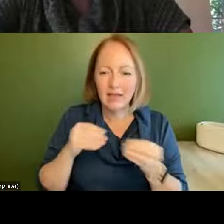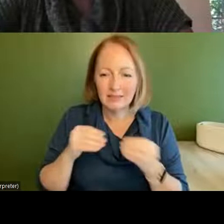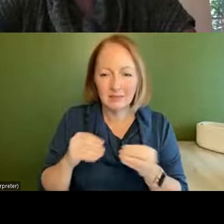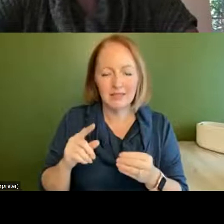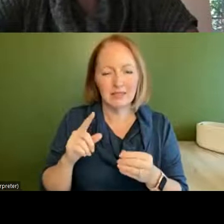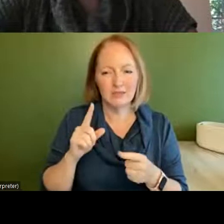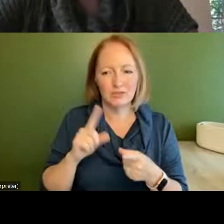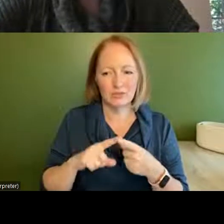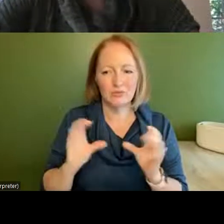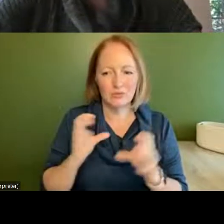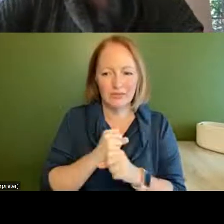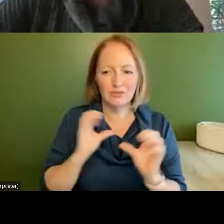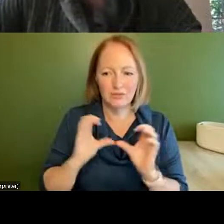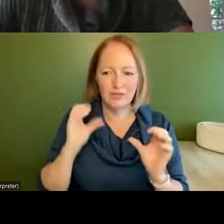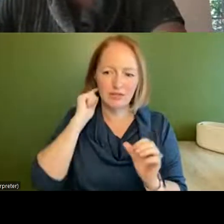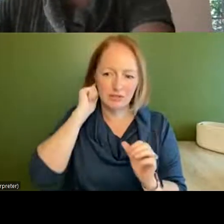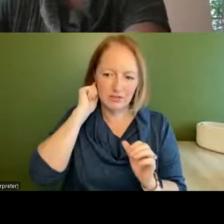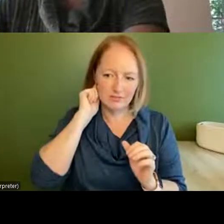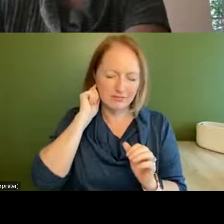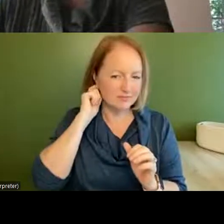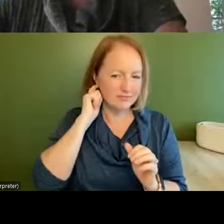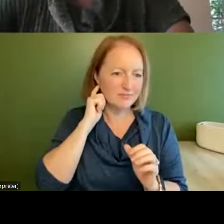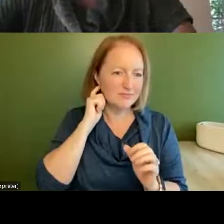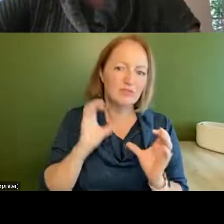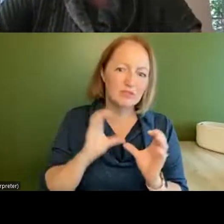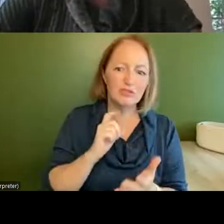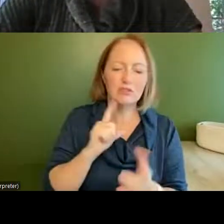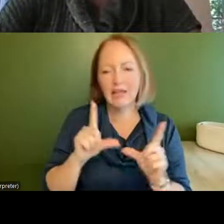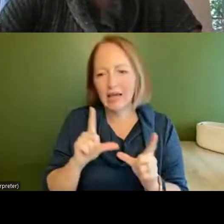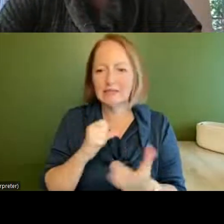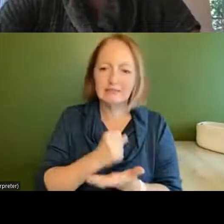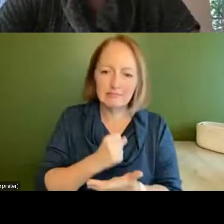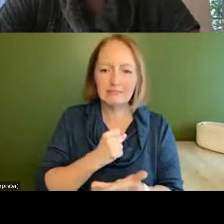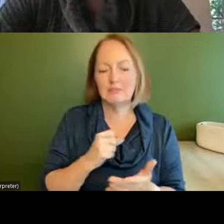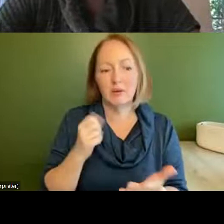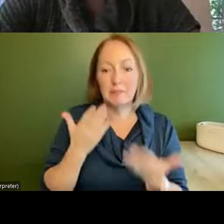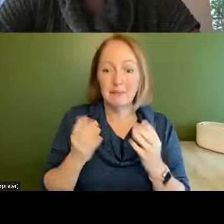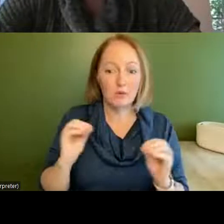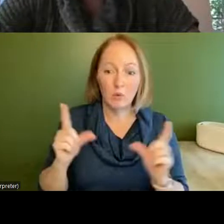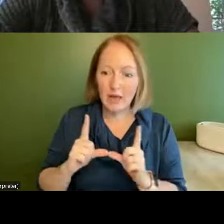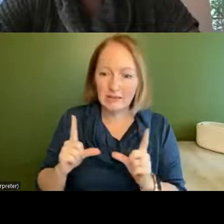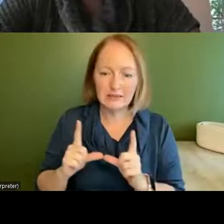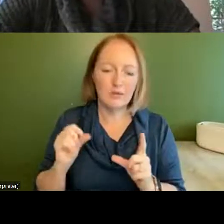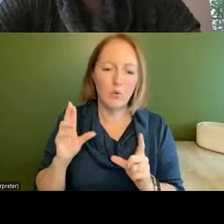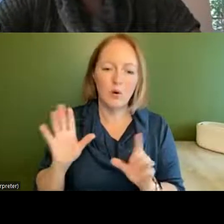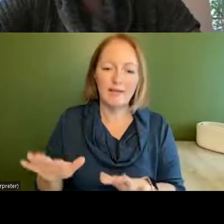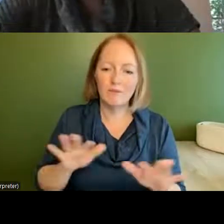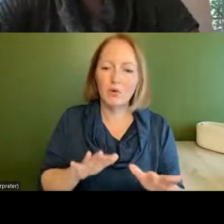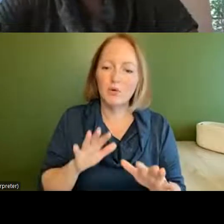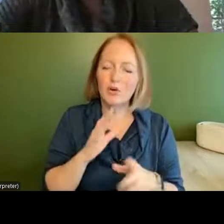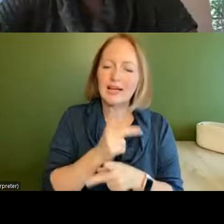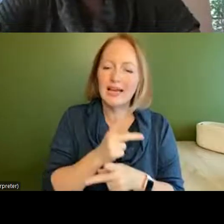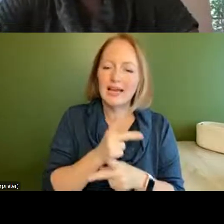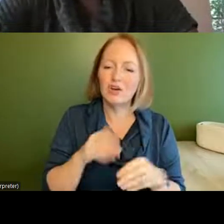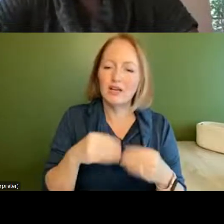in terms of certifications, credentials, licensing, right? Or maybe not even licensing, or can informal caregivers, you